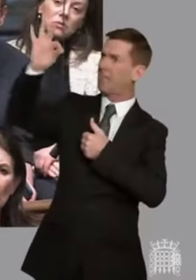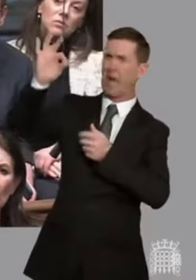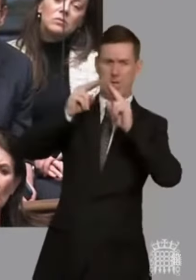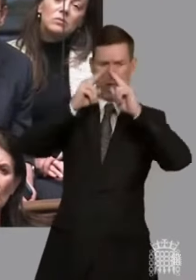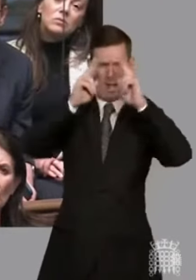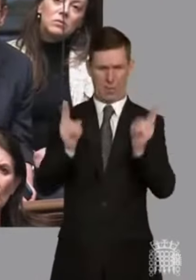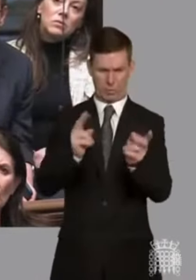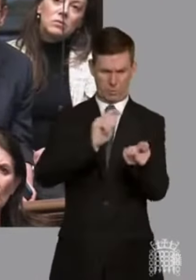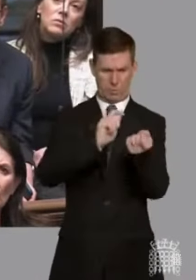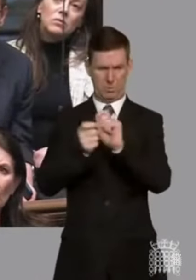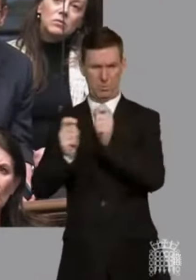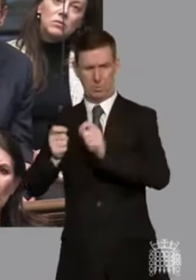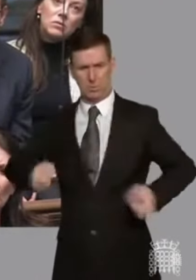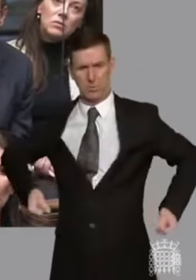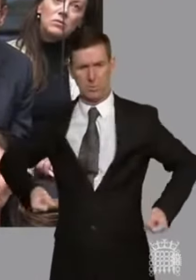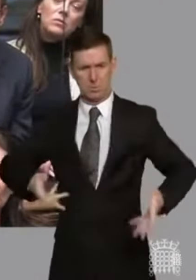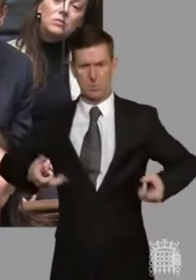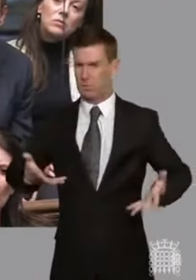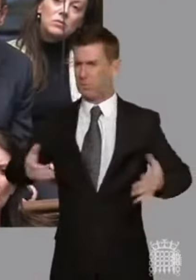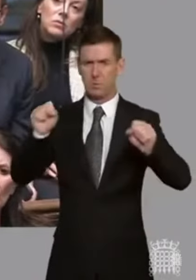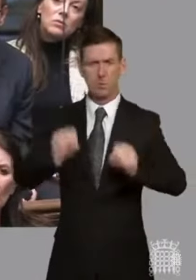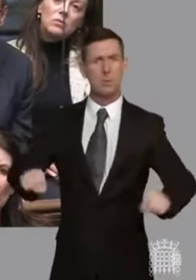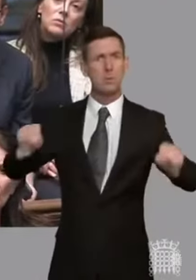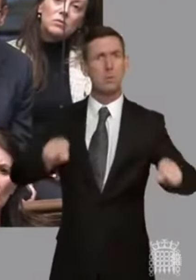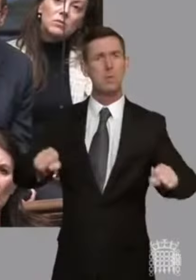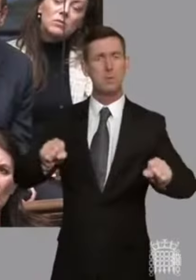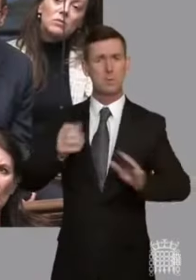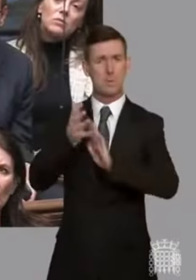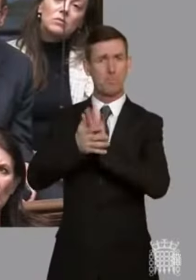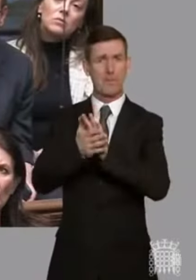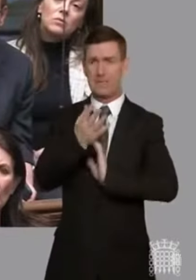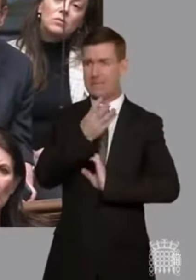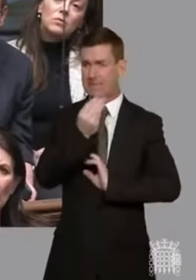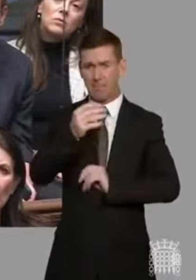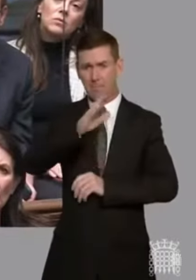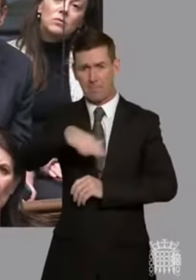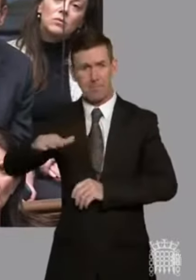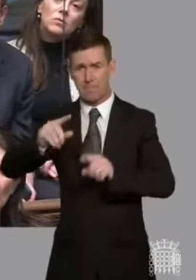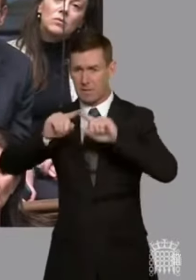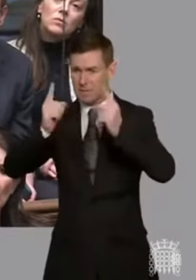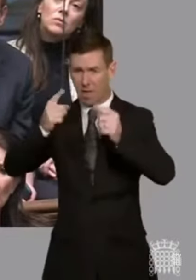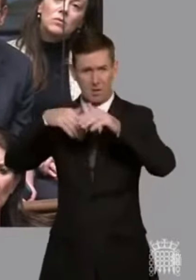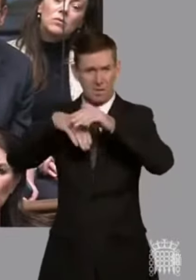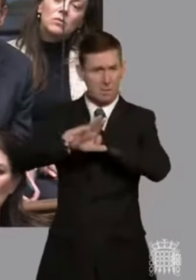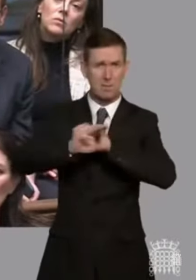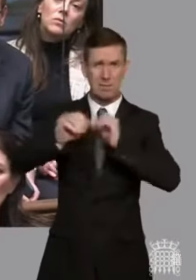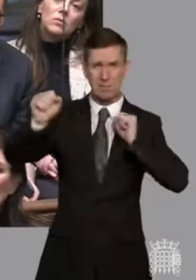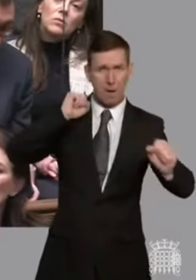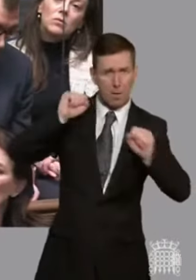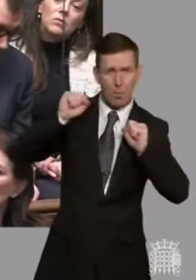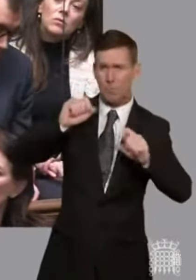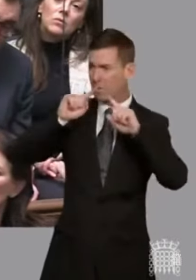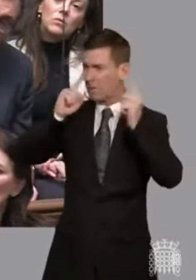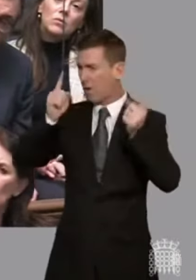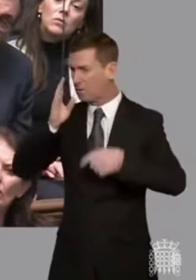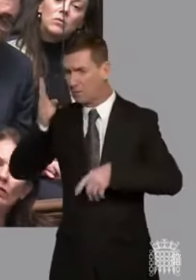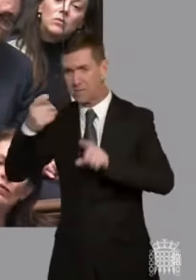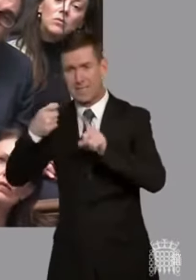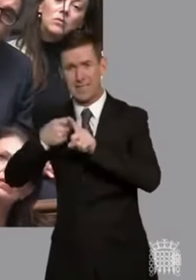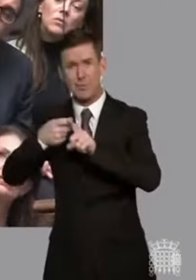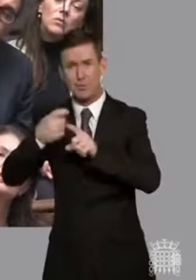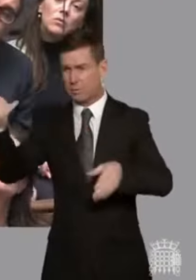bathroom or even access a kitchen to simply make a cup of tea. Will the Prime Minister meet with me to discuss how we can ensure councils have the funding they